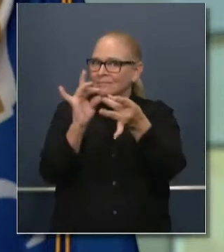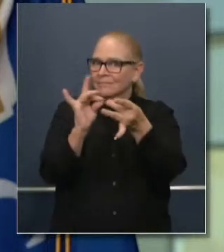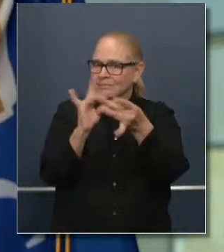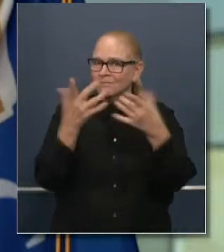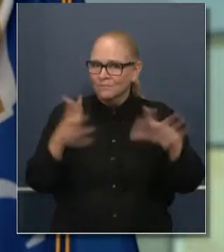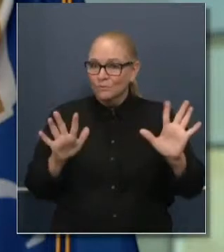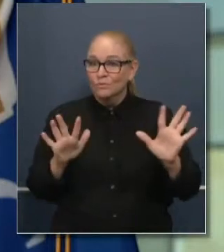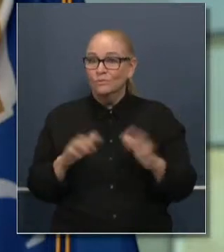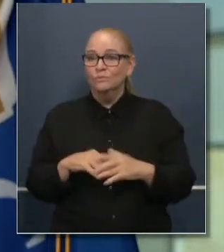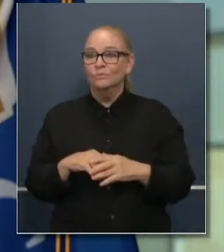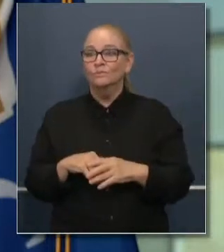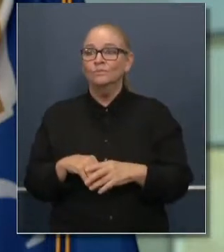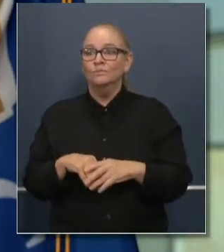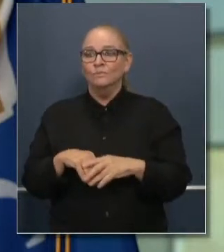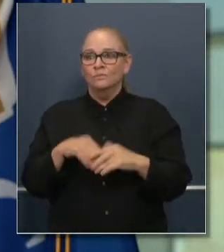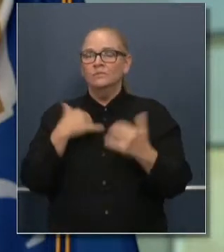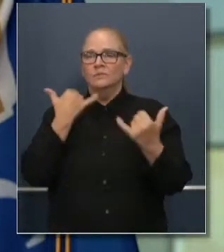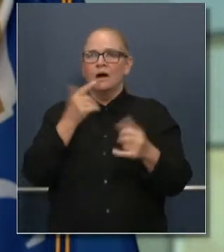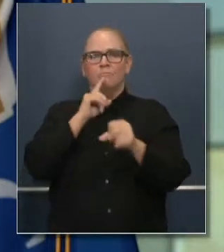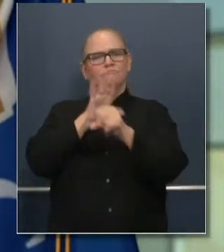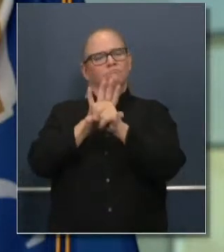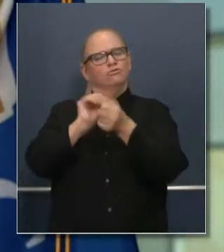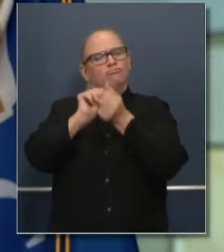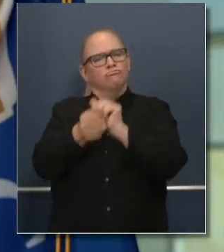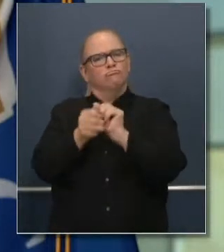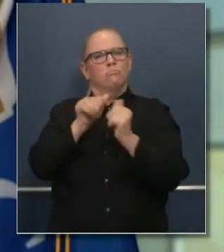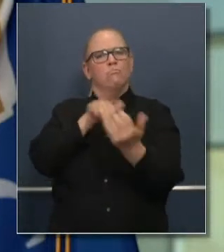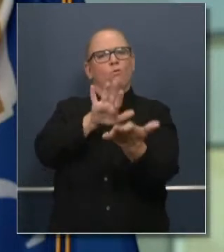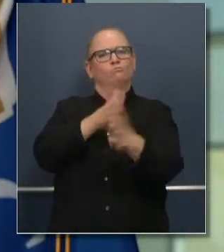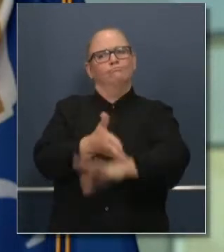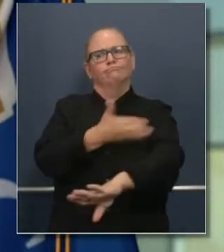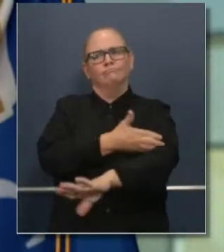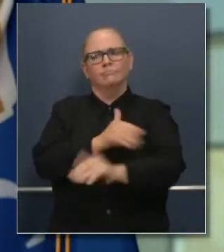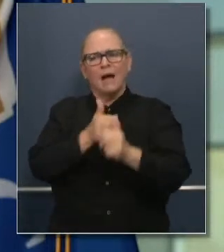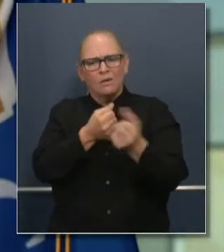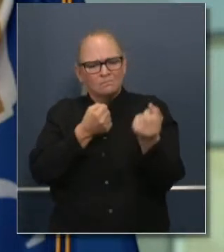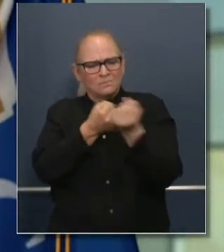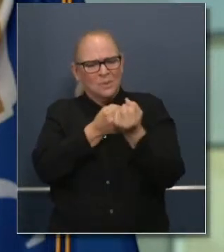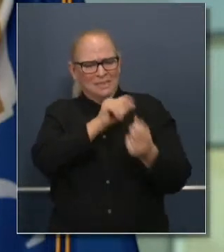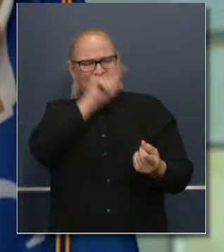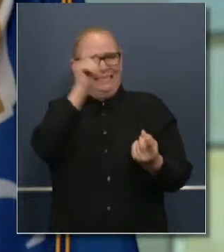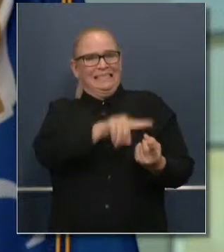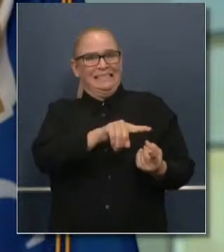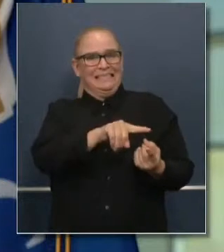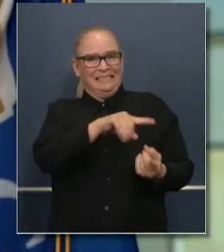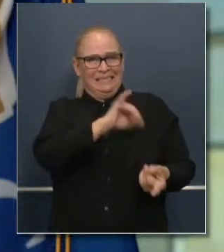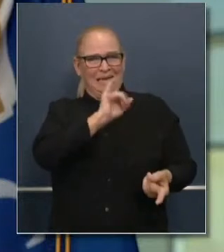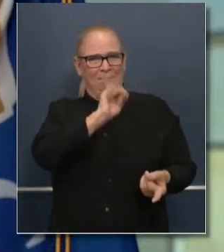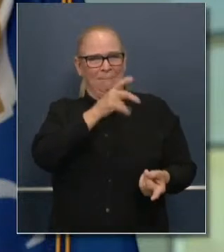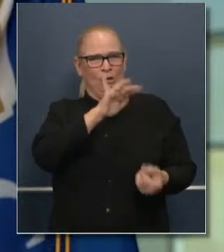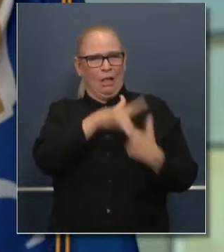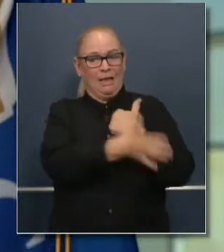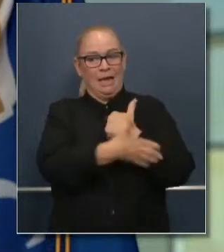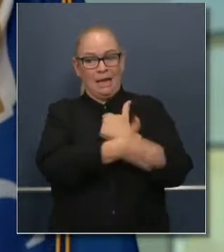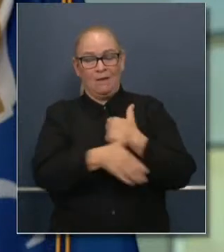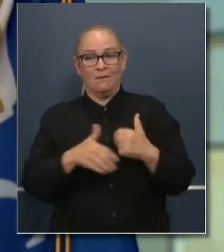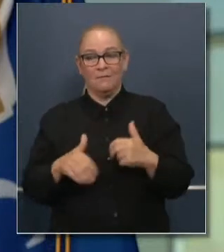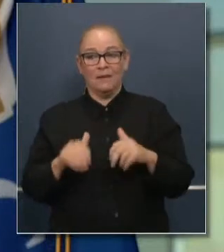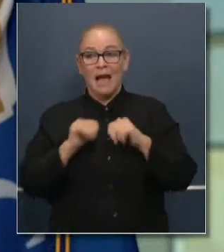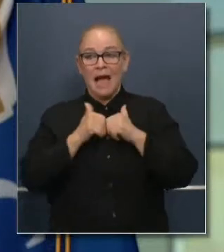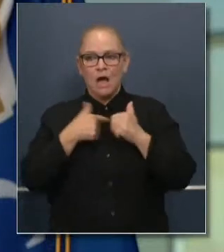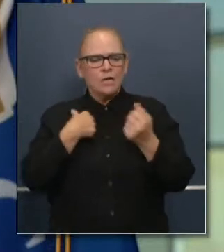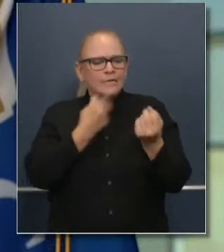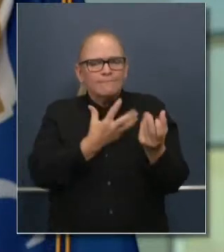a new protocol to help support the county in their efforts. Began the process of decompressing their hospital